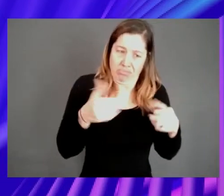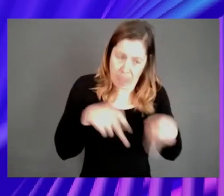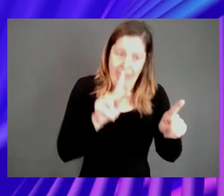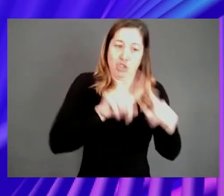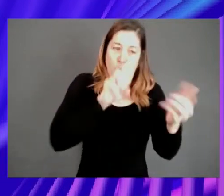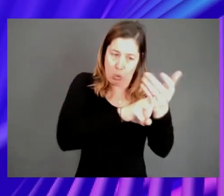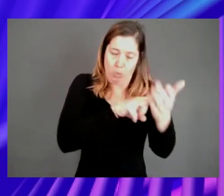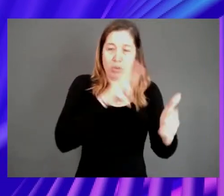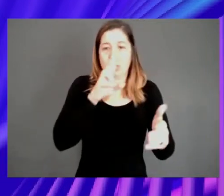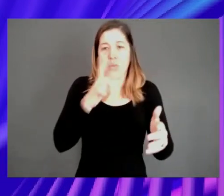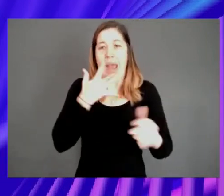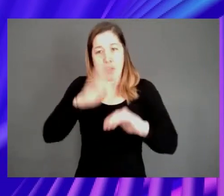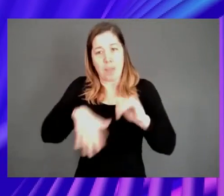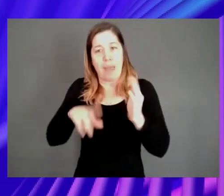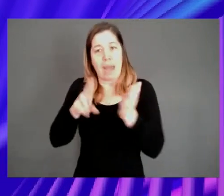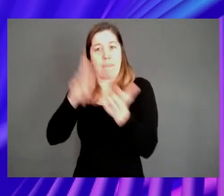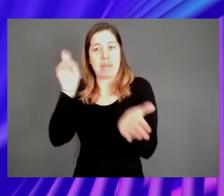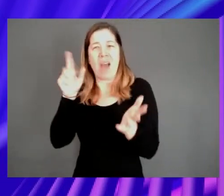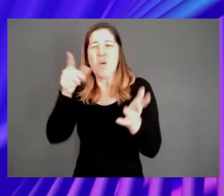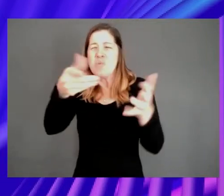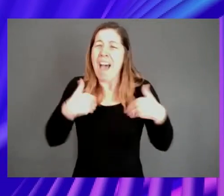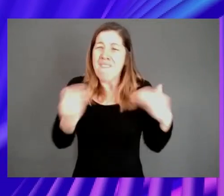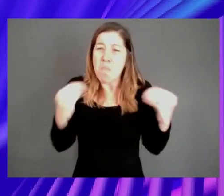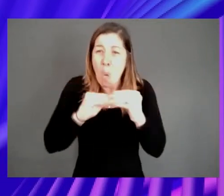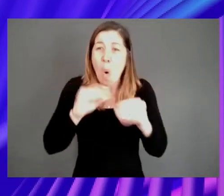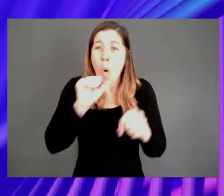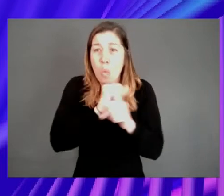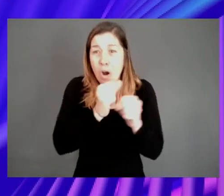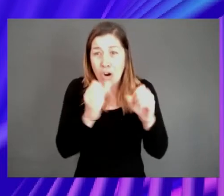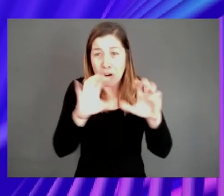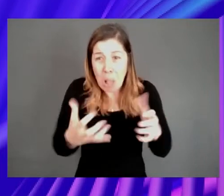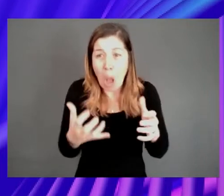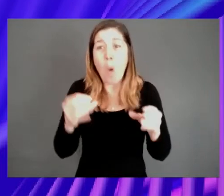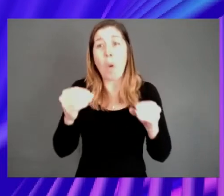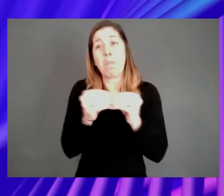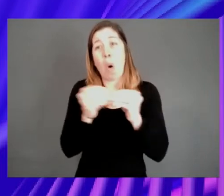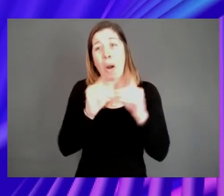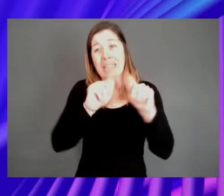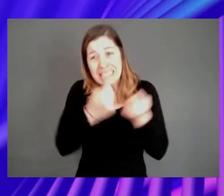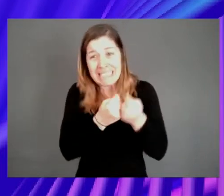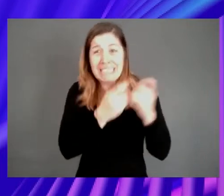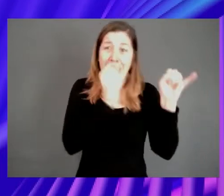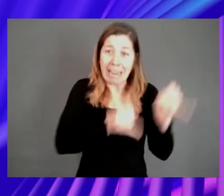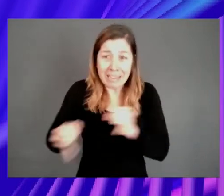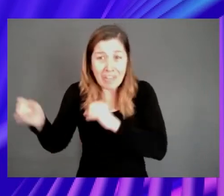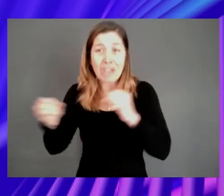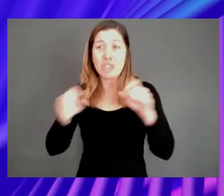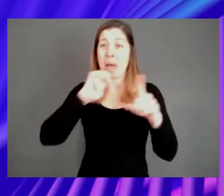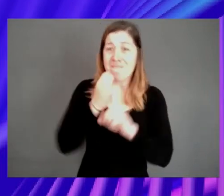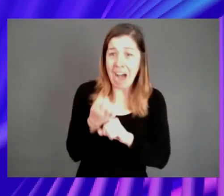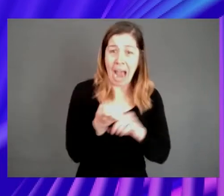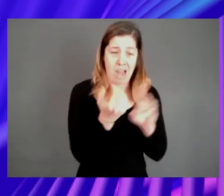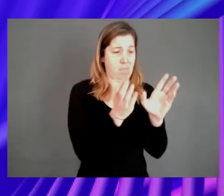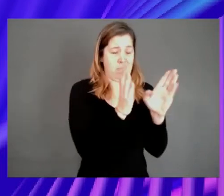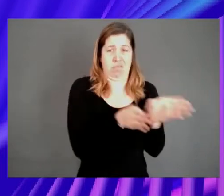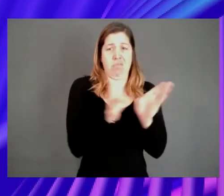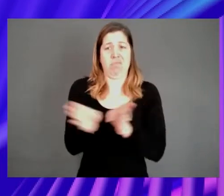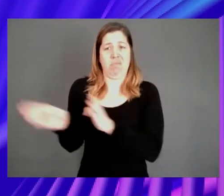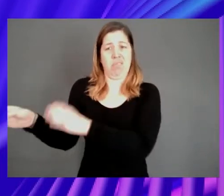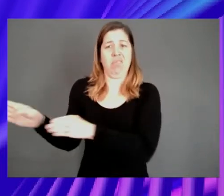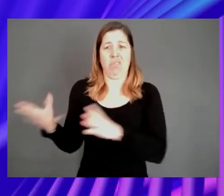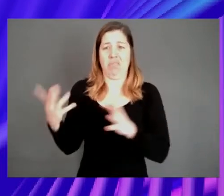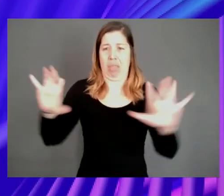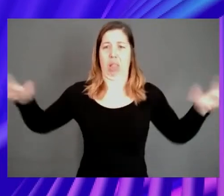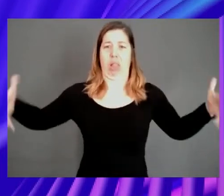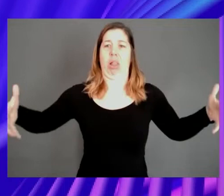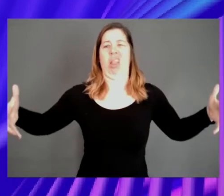individual workloads, individual teams, individual environments, you know, dev, test, production in individual accounts. Right. But then, of course,